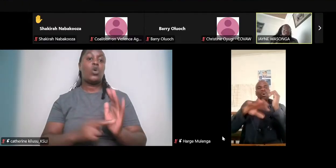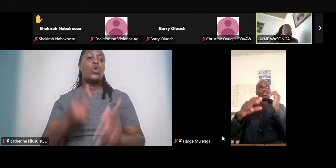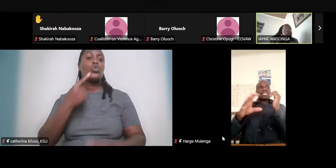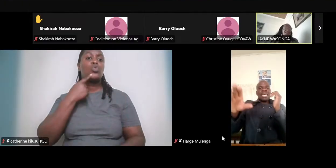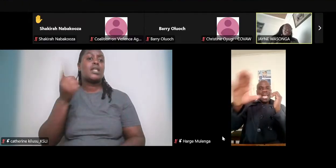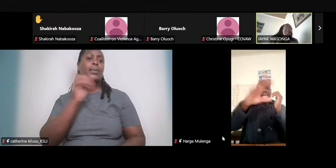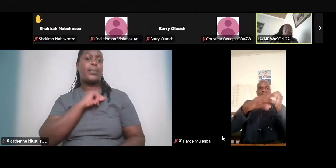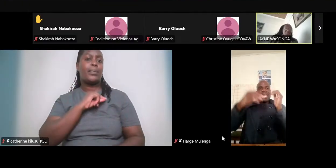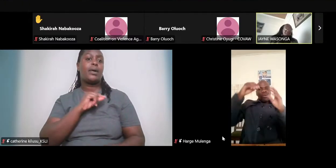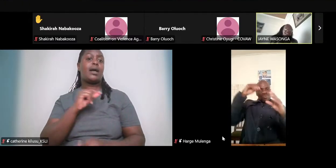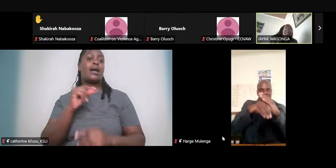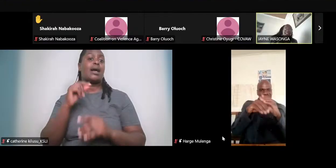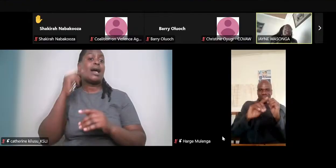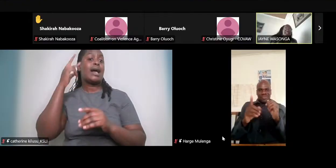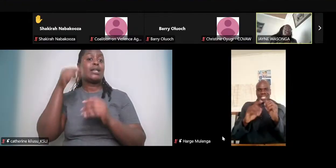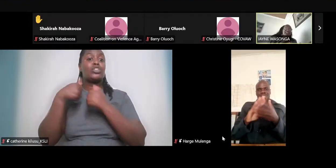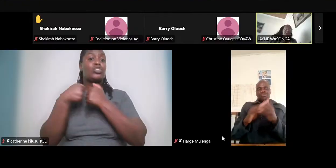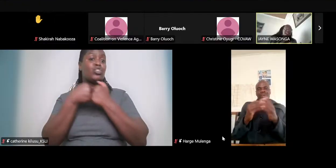that's why the sampling,